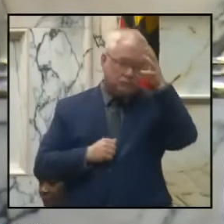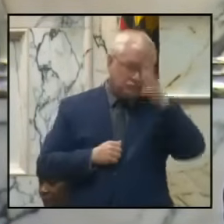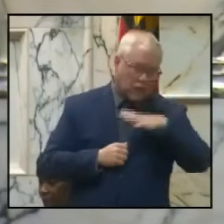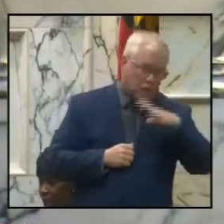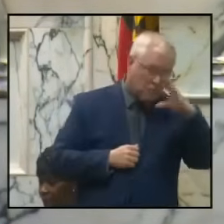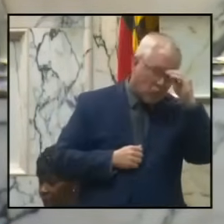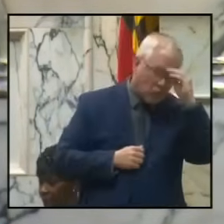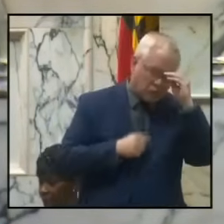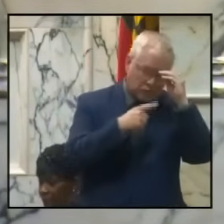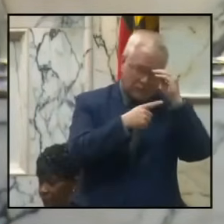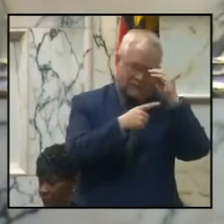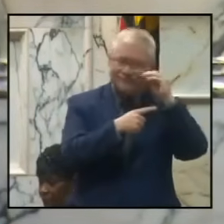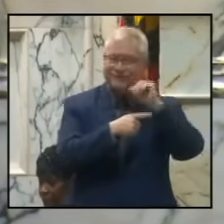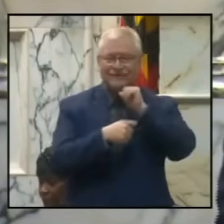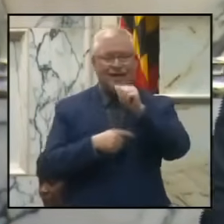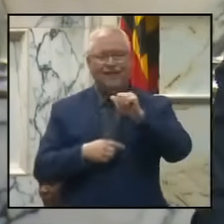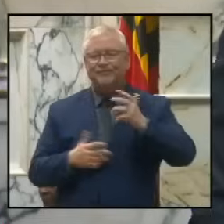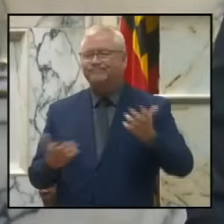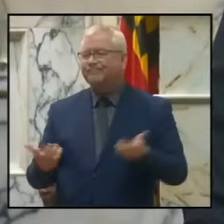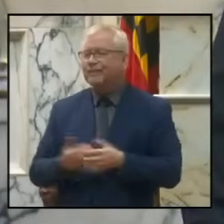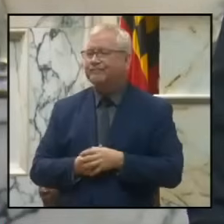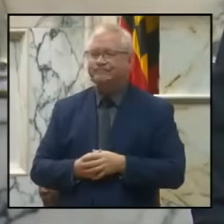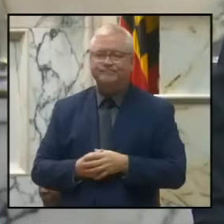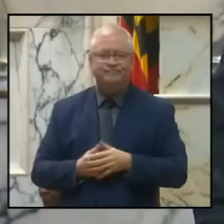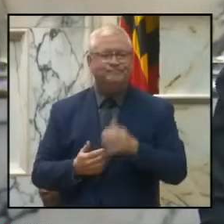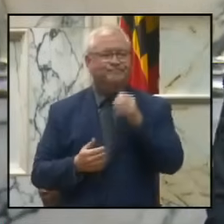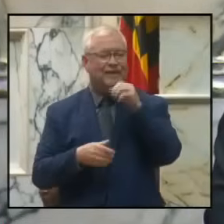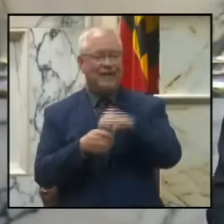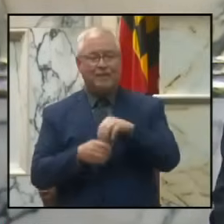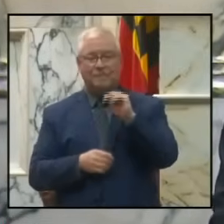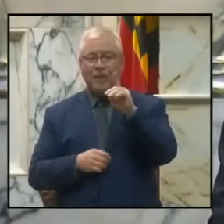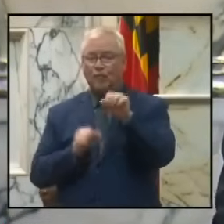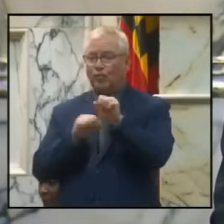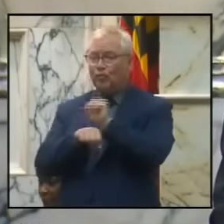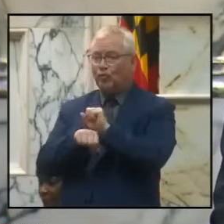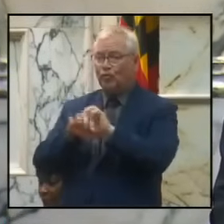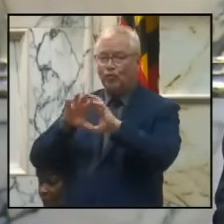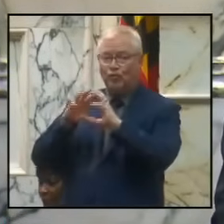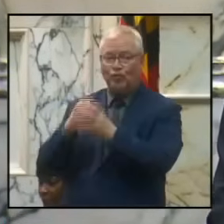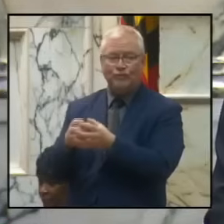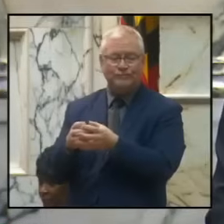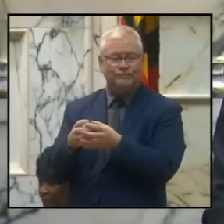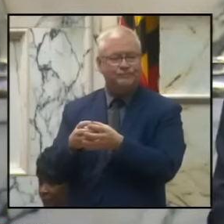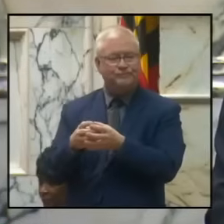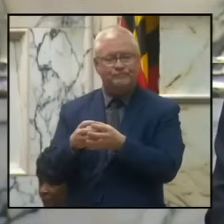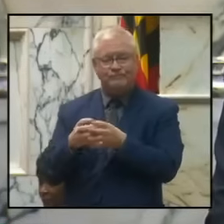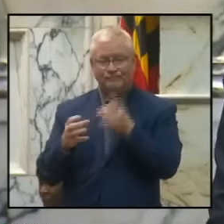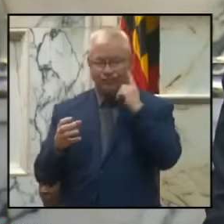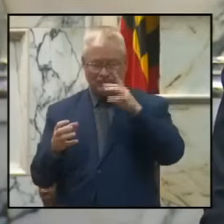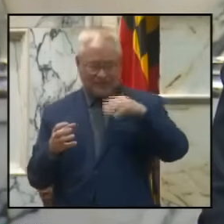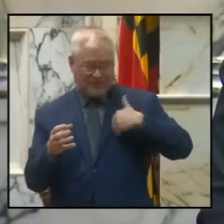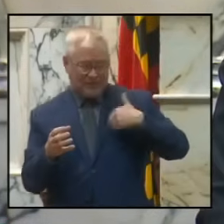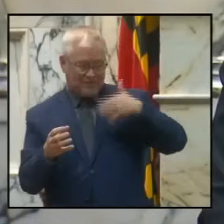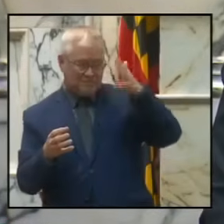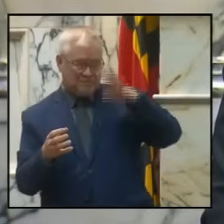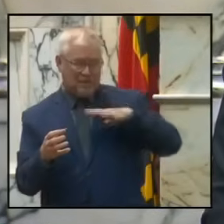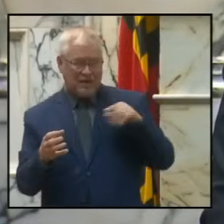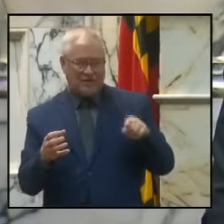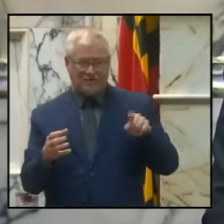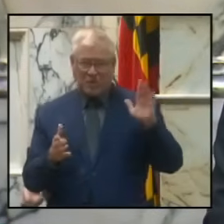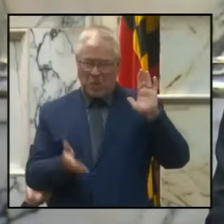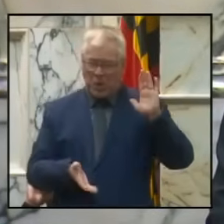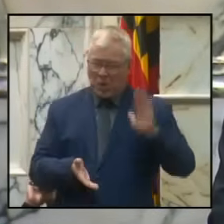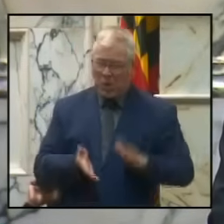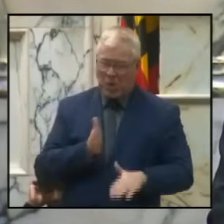It's not just that in Maryland, labor force participation for young men is nearly the lowest that we've seen in